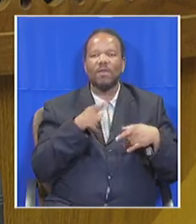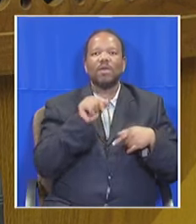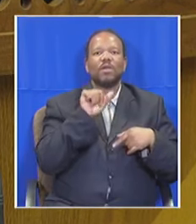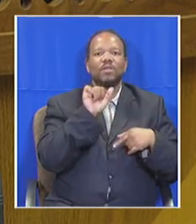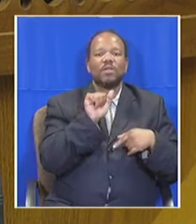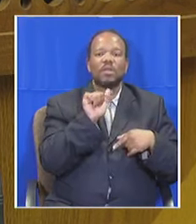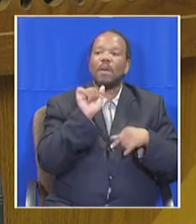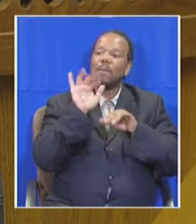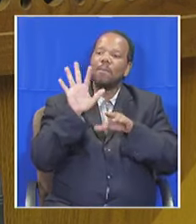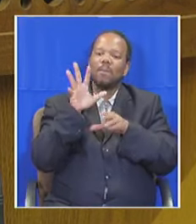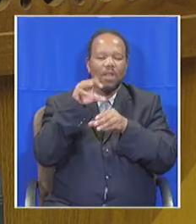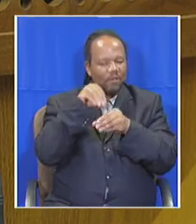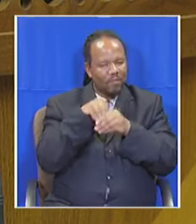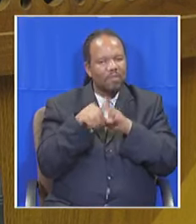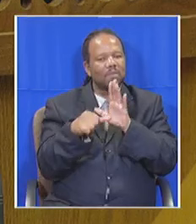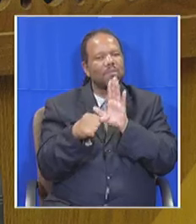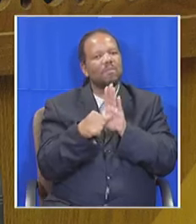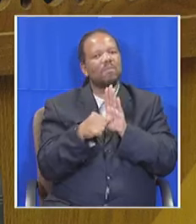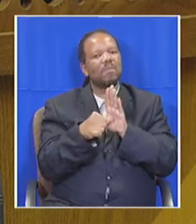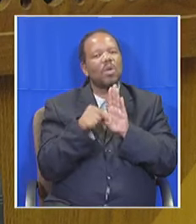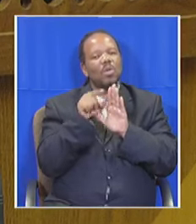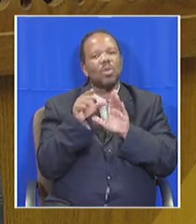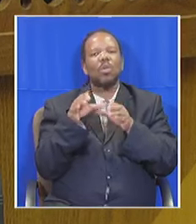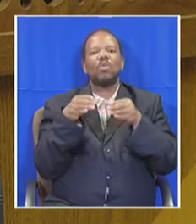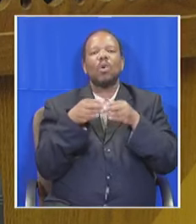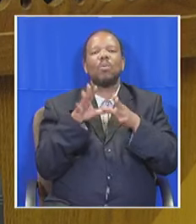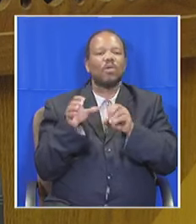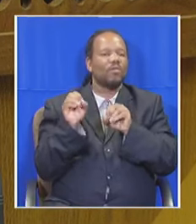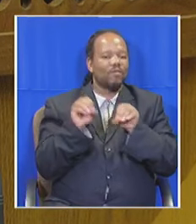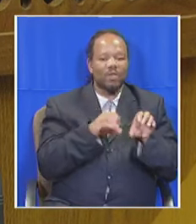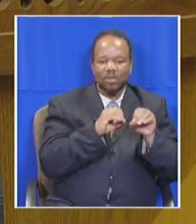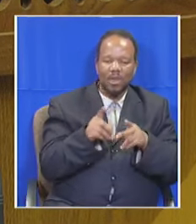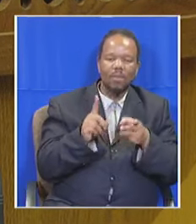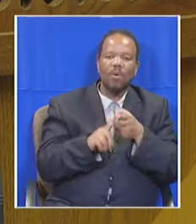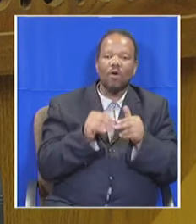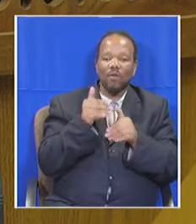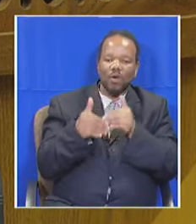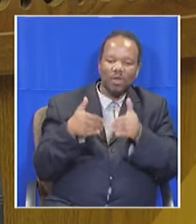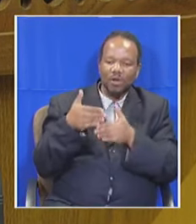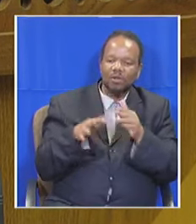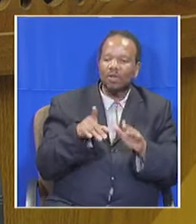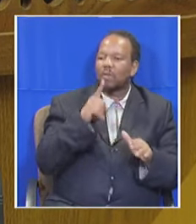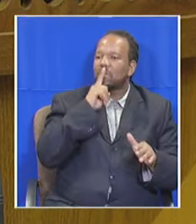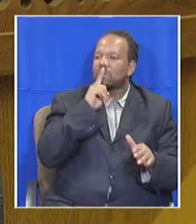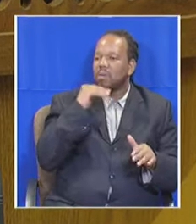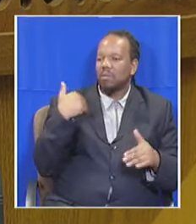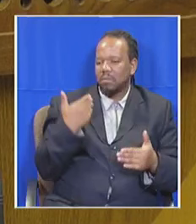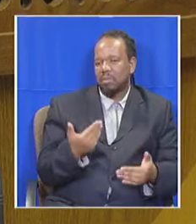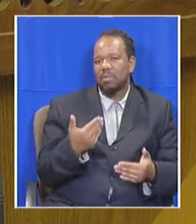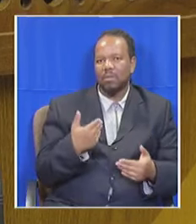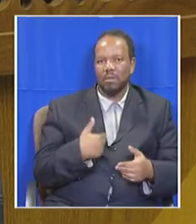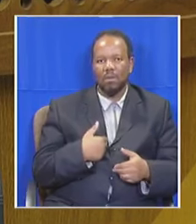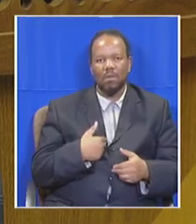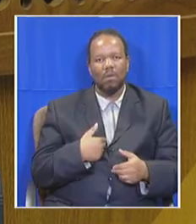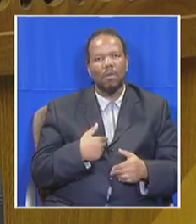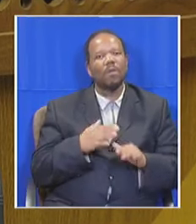of particular significance for members of groups that have been victims of processes of historical silencing. Nowhere could this be